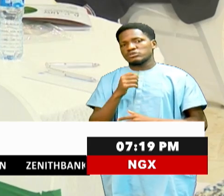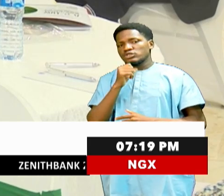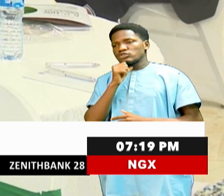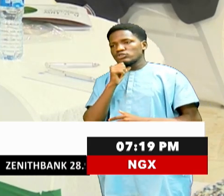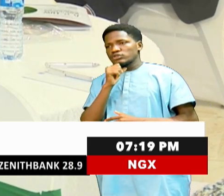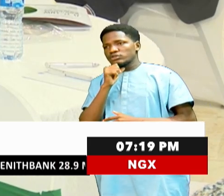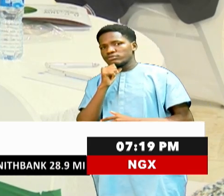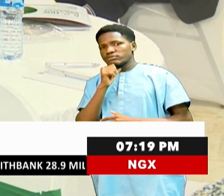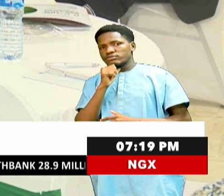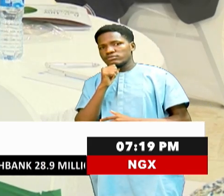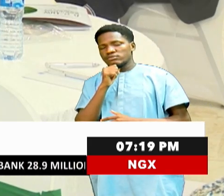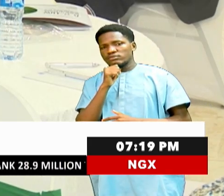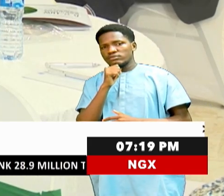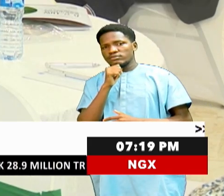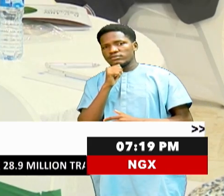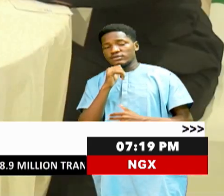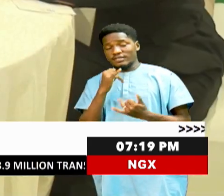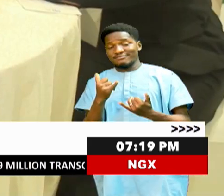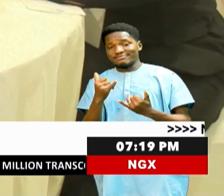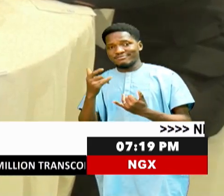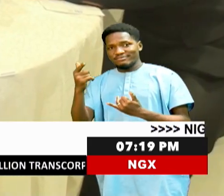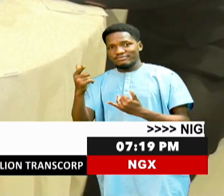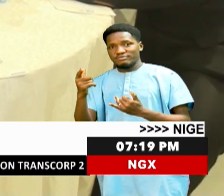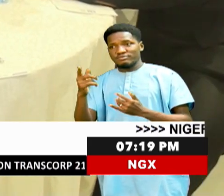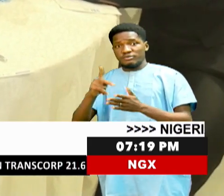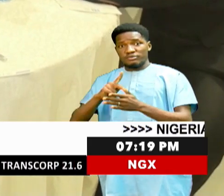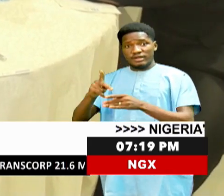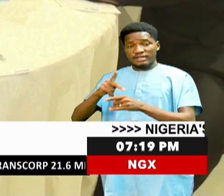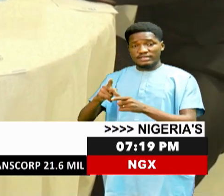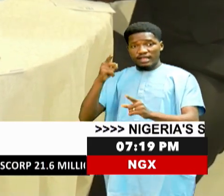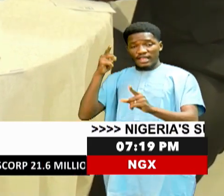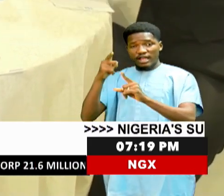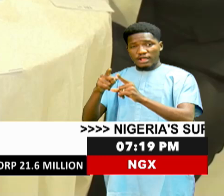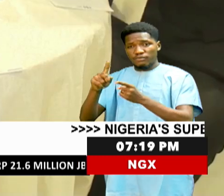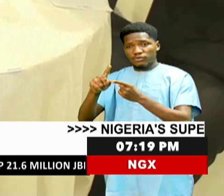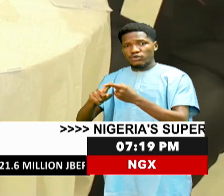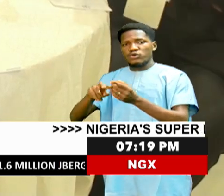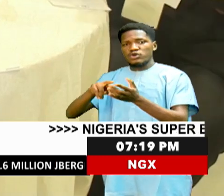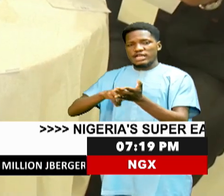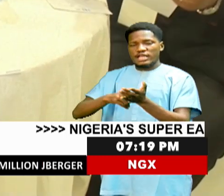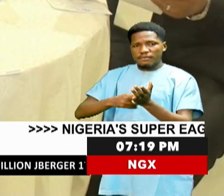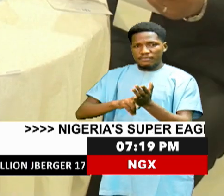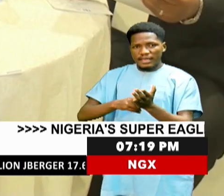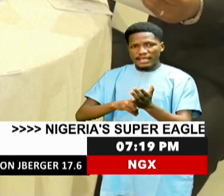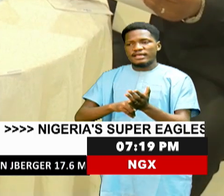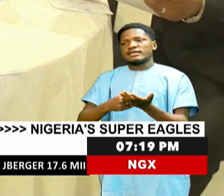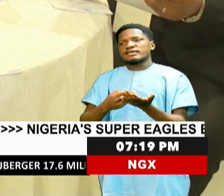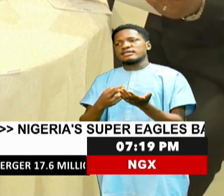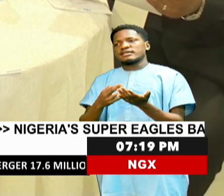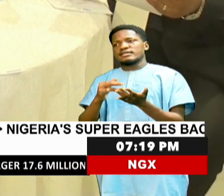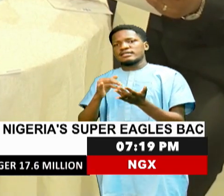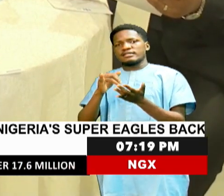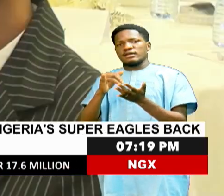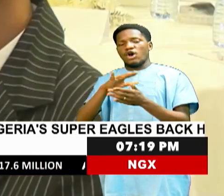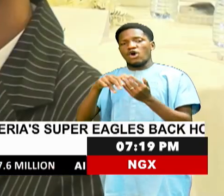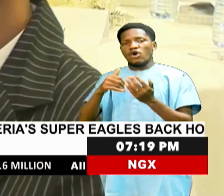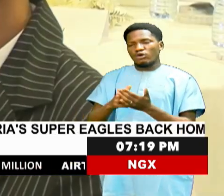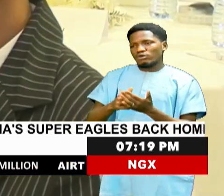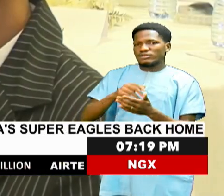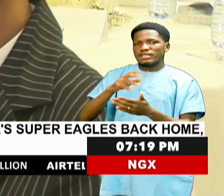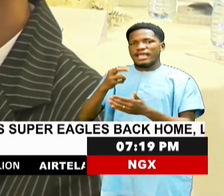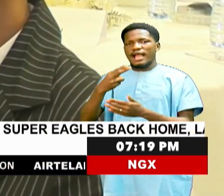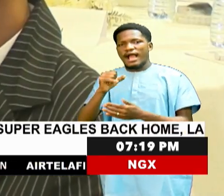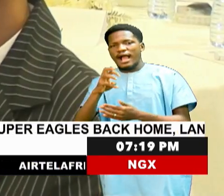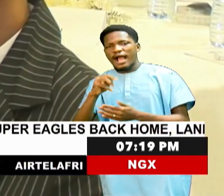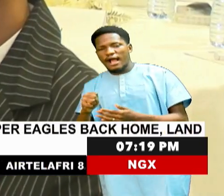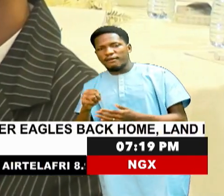legal system. This practice aims to repair the harm done to victims by ensuring that offenders take responsibility